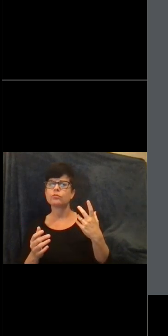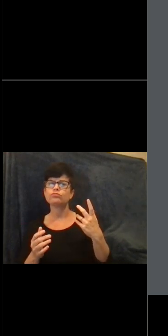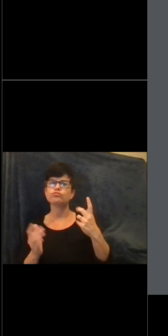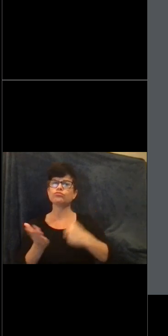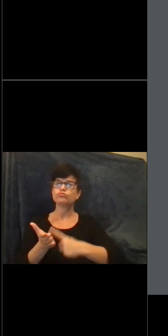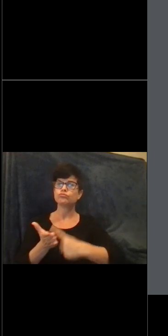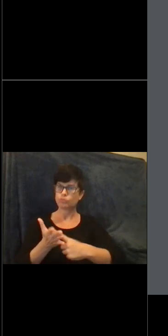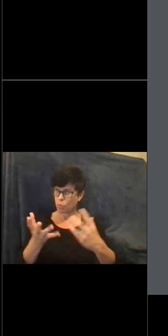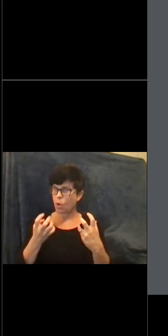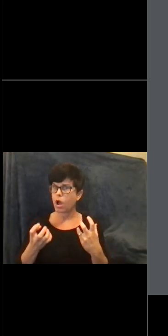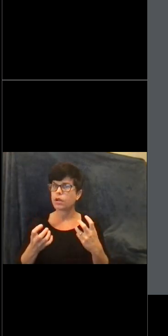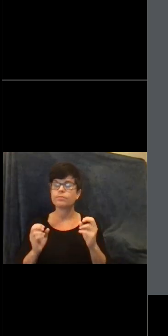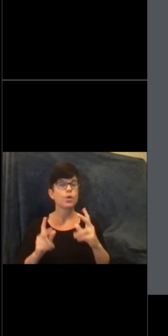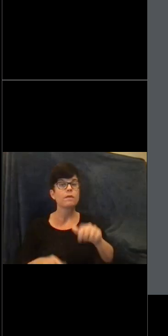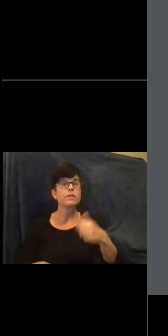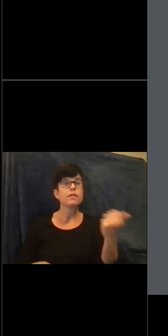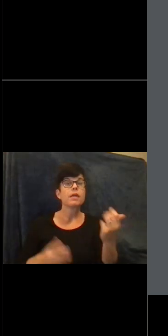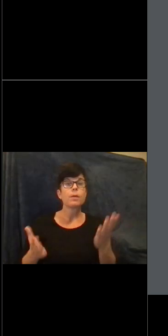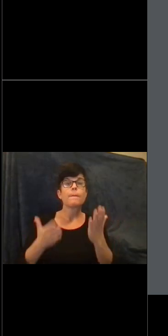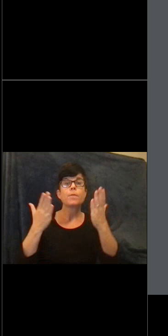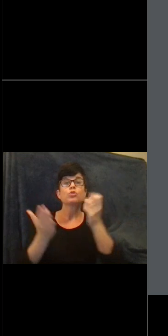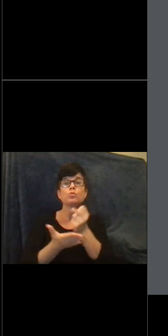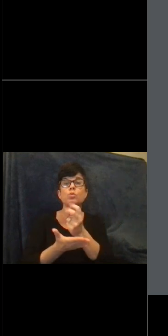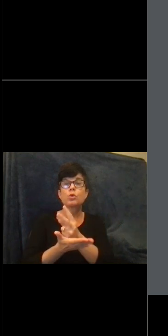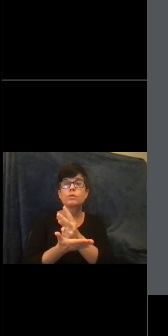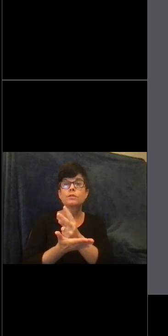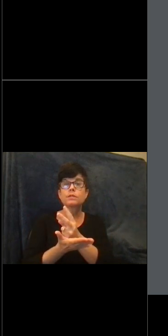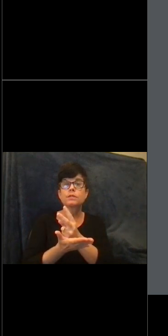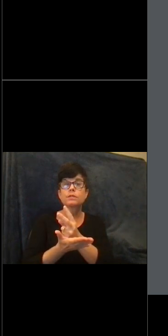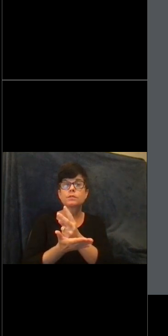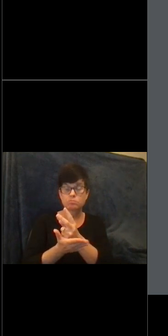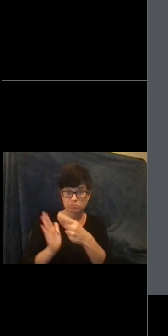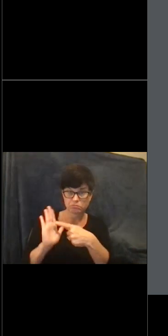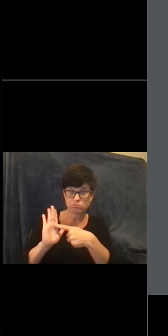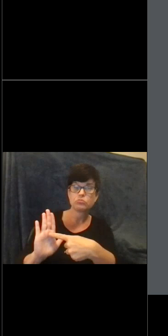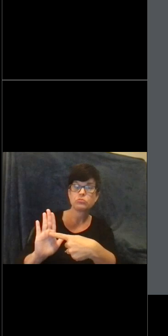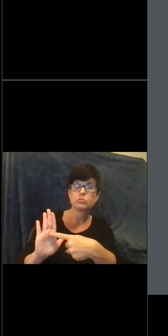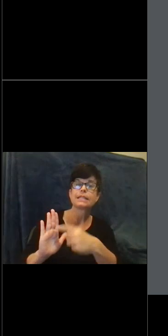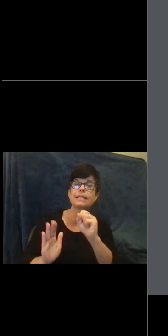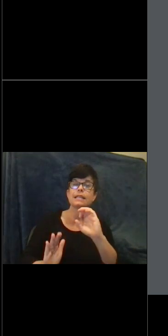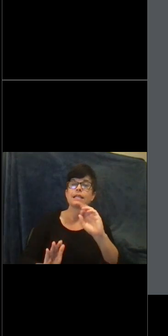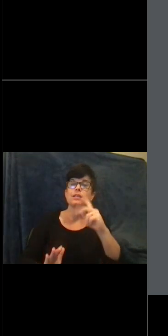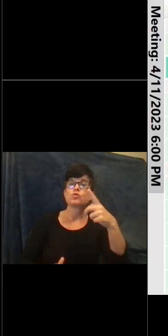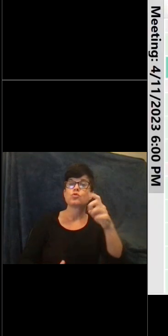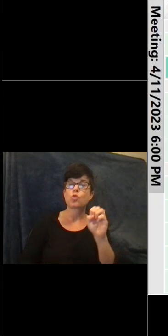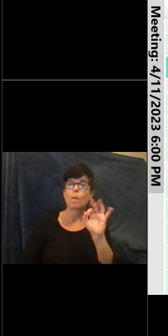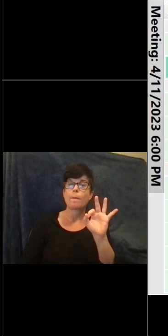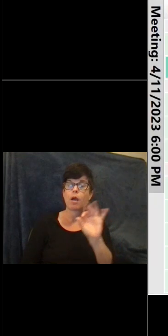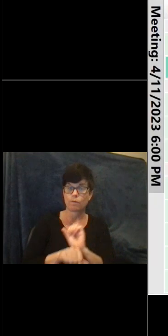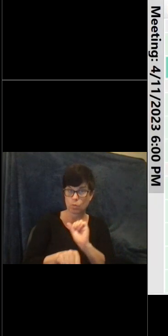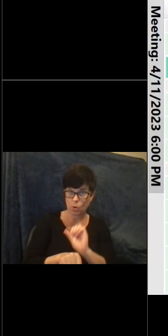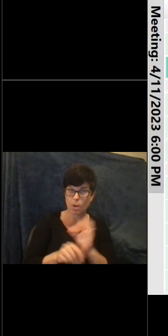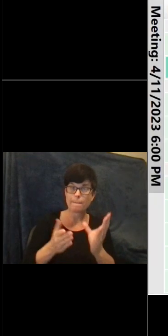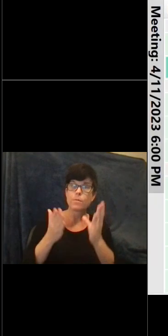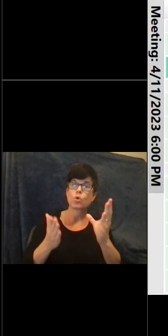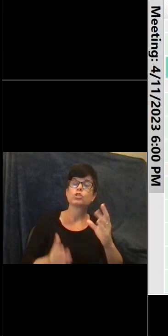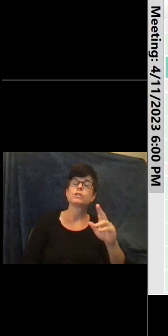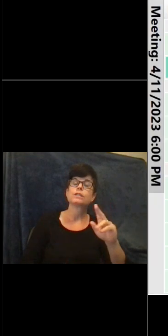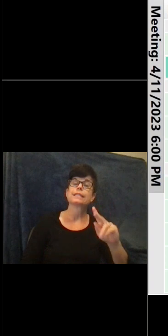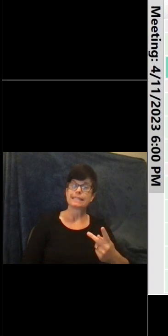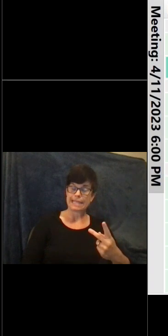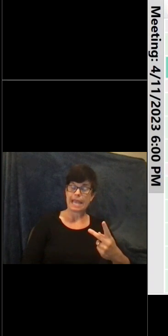All right, if there's nothing else, may I have a motion to approve the presented scope of work? So move. Second. All right, there's a motion from Vice Chair,